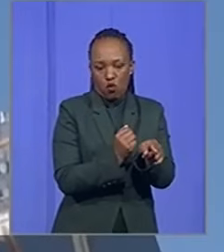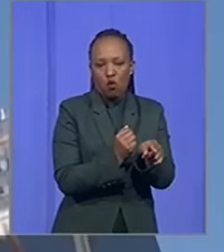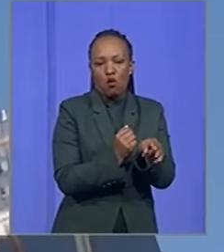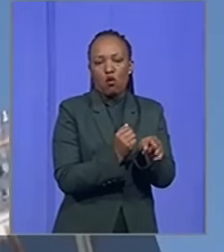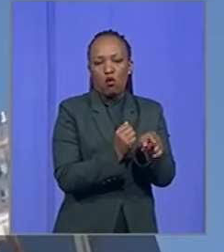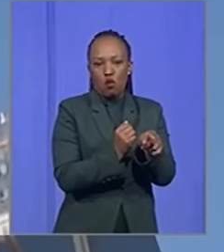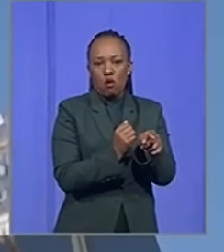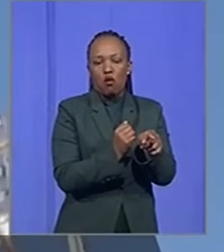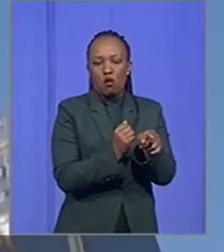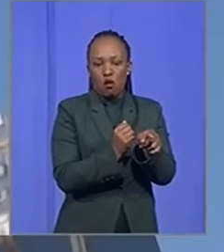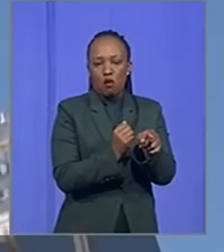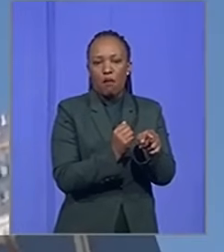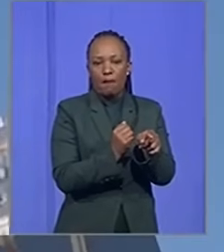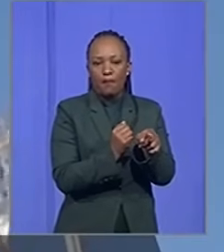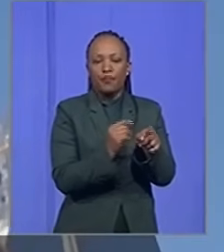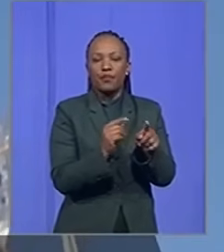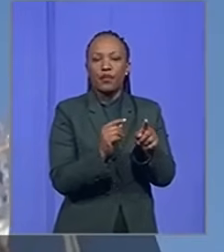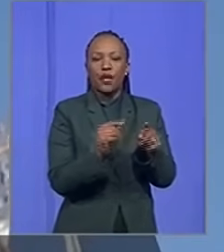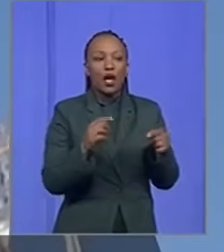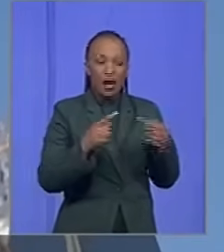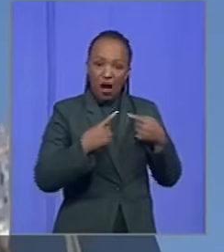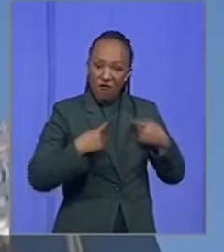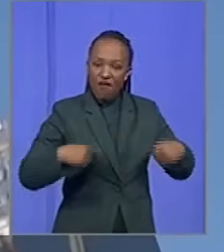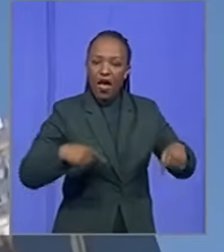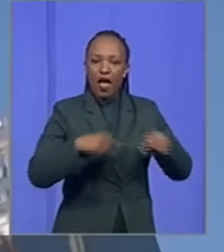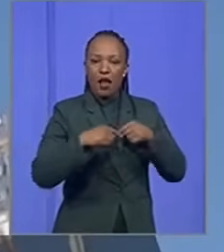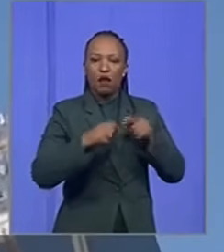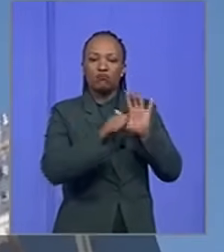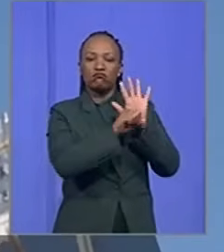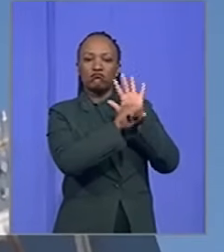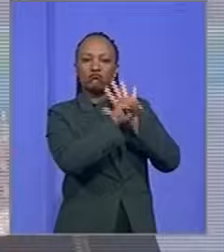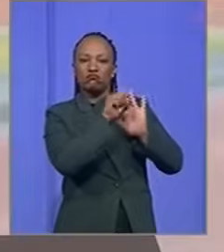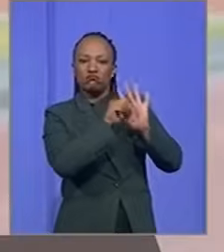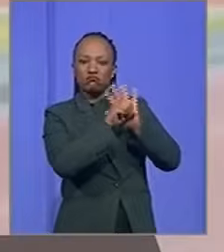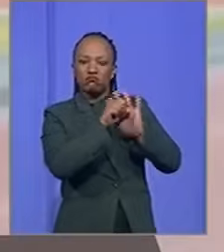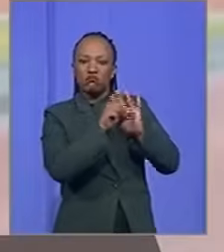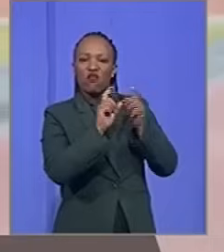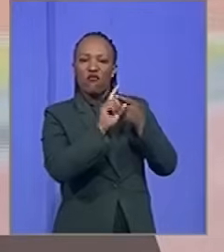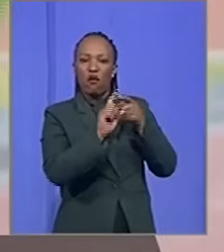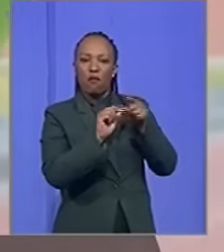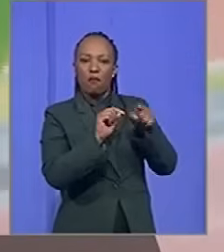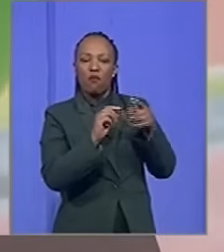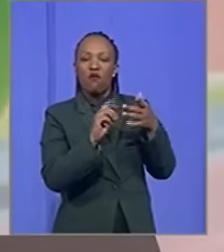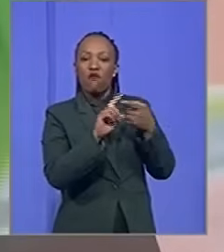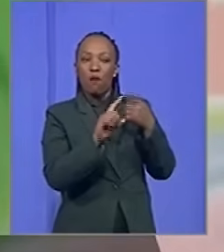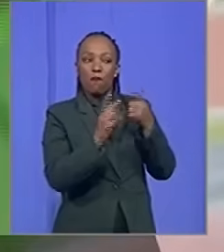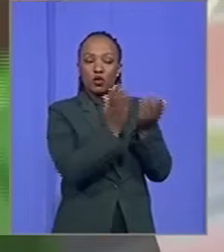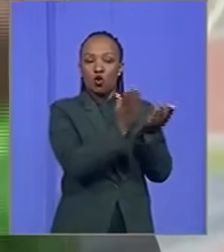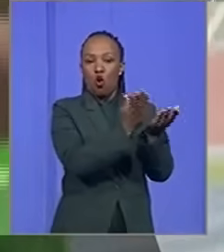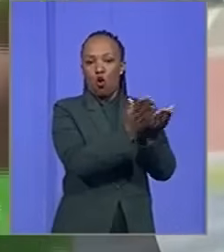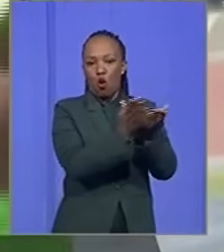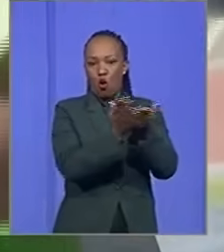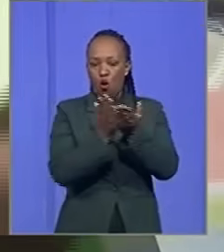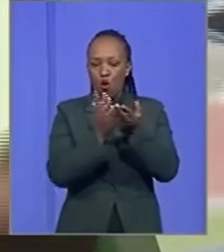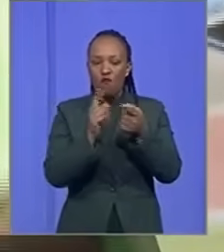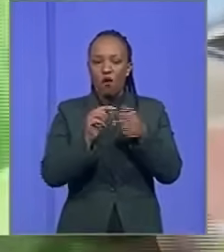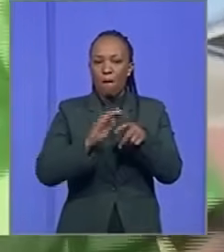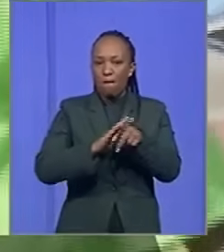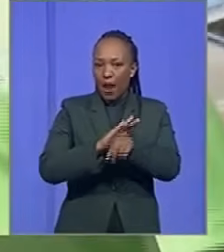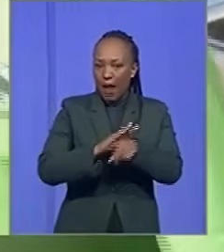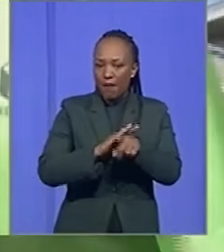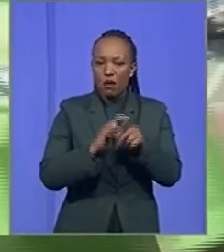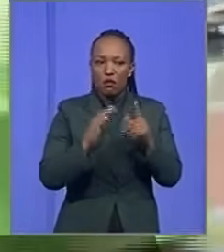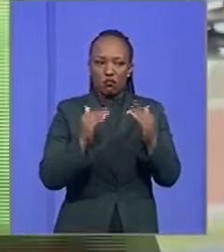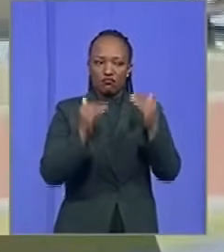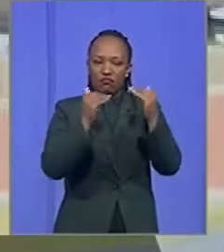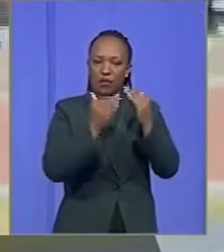a ka mamela because kaofela re na le background ya rona di-background tsa rona di tswa kaofela ko sekolong from primary, middle